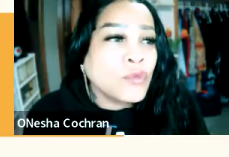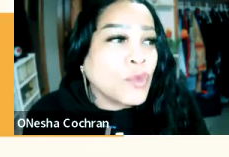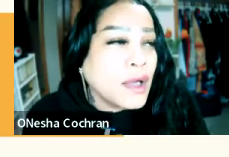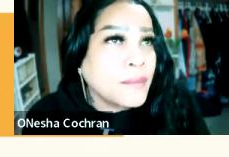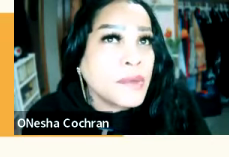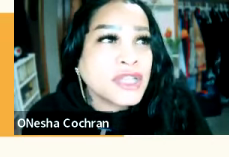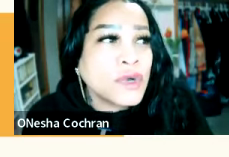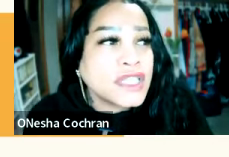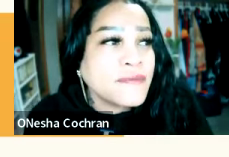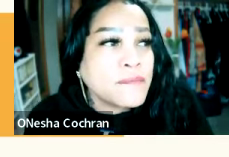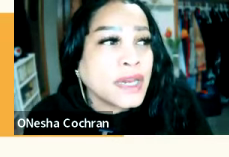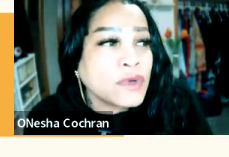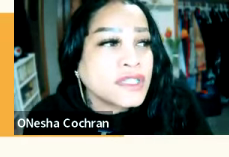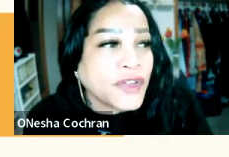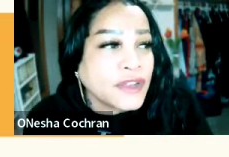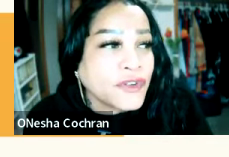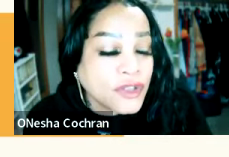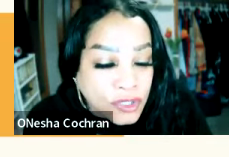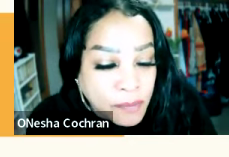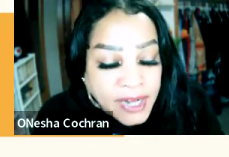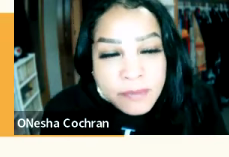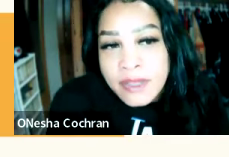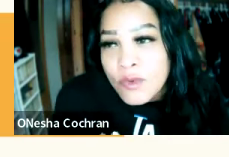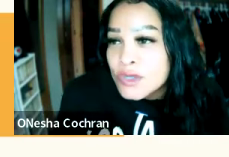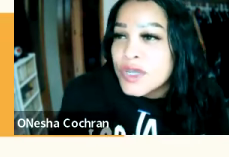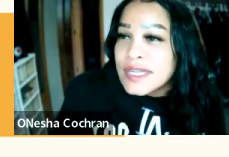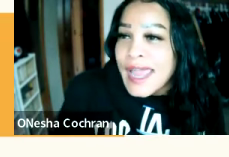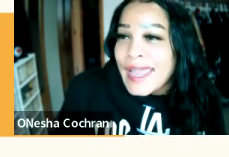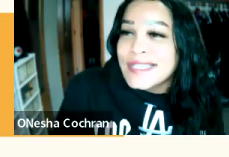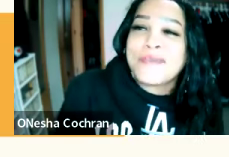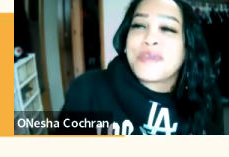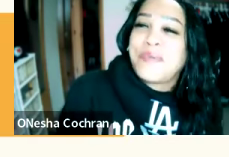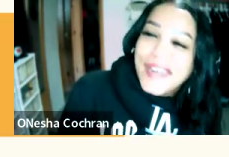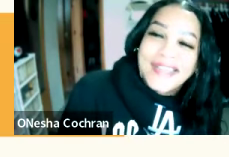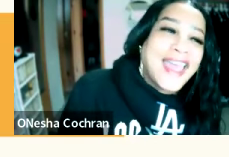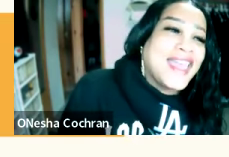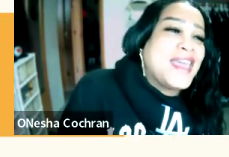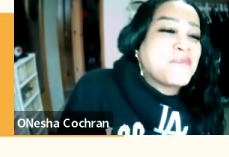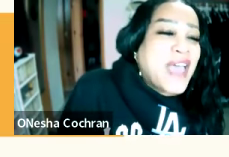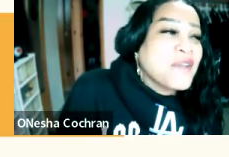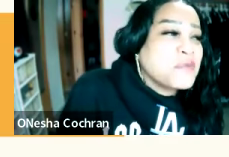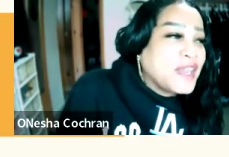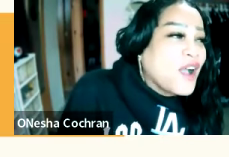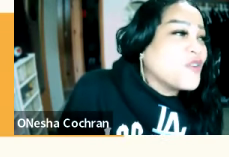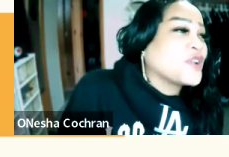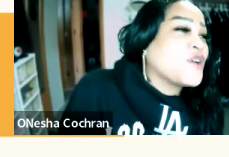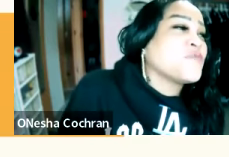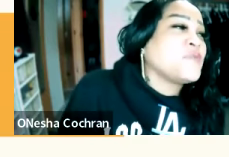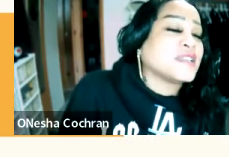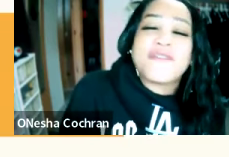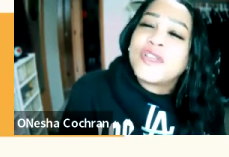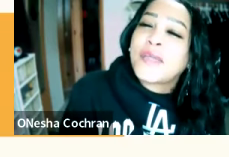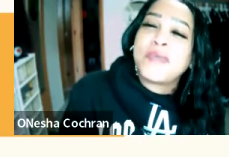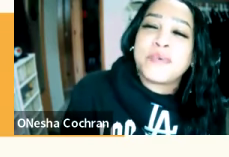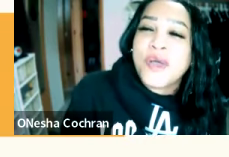that. The Measure 110 money was funded for those impacted by the war on drugs. And I hate to keep repeating that, but I repeat it over and